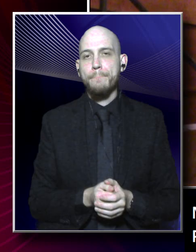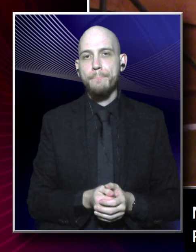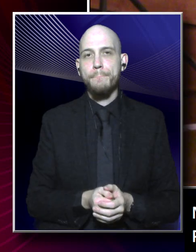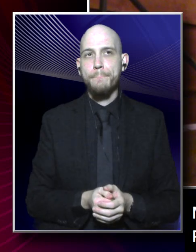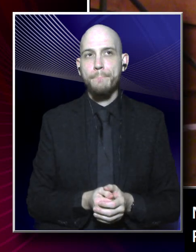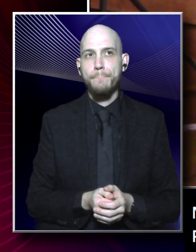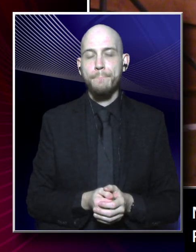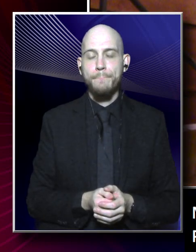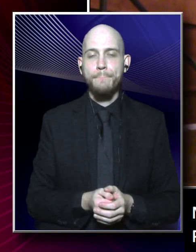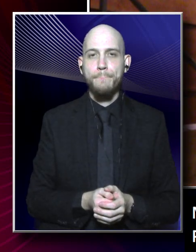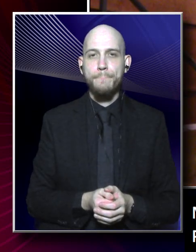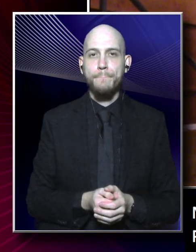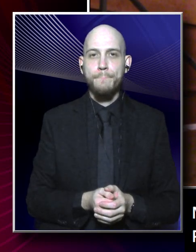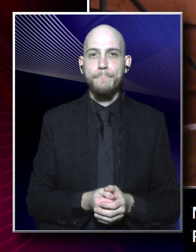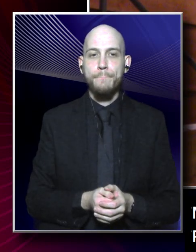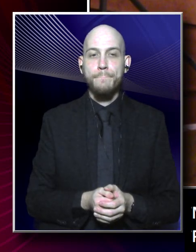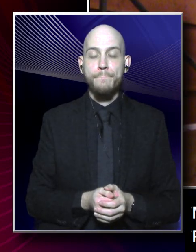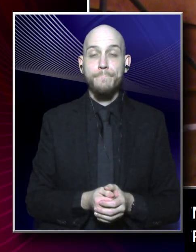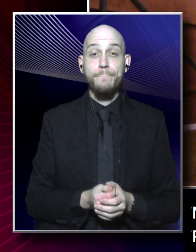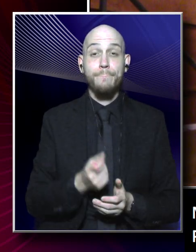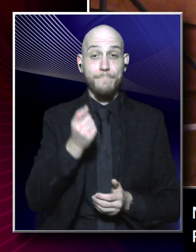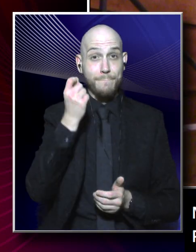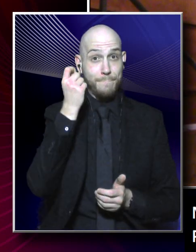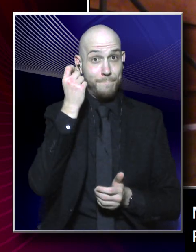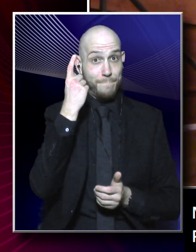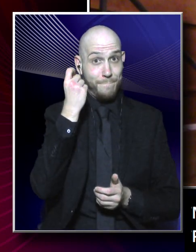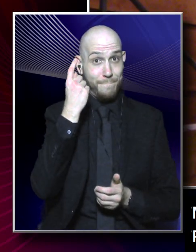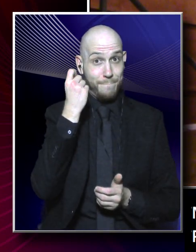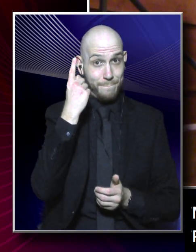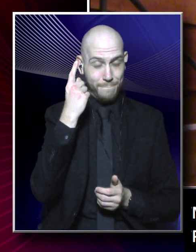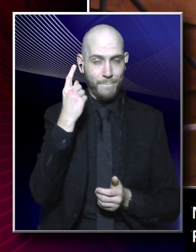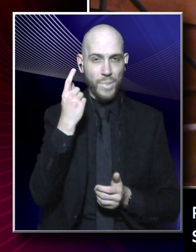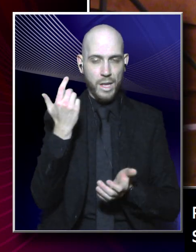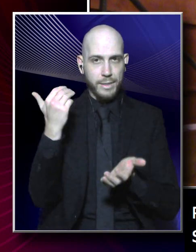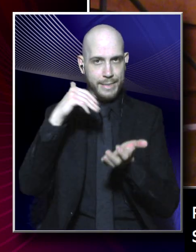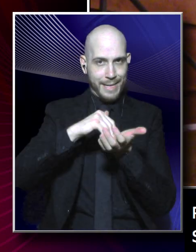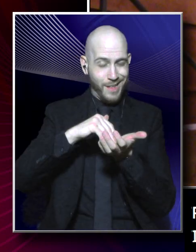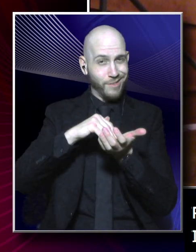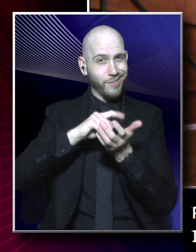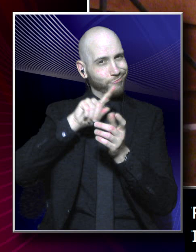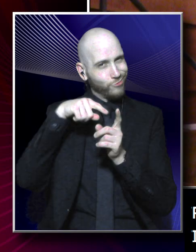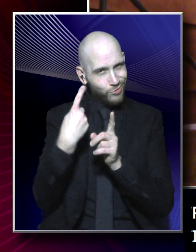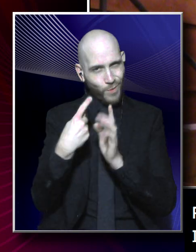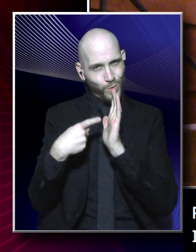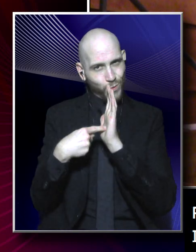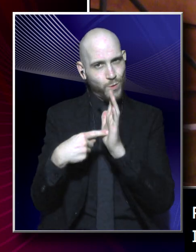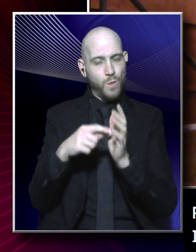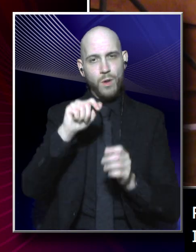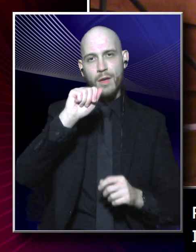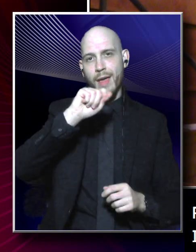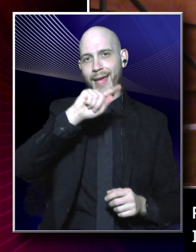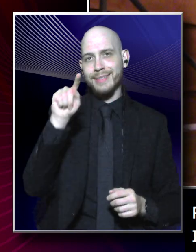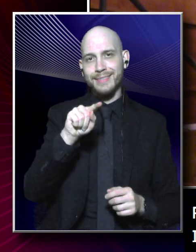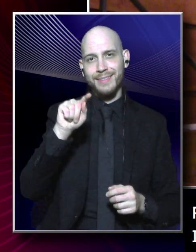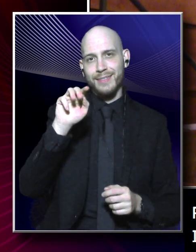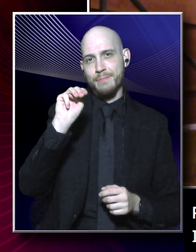And again, this math data is AZ Merit only.